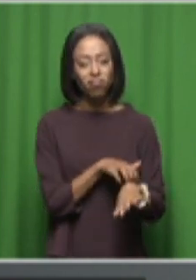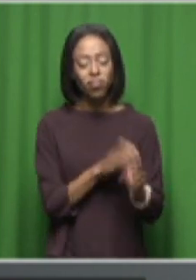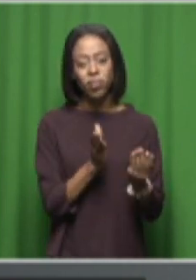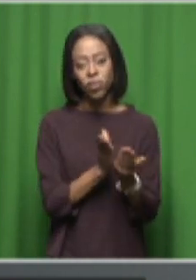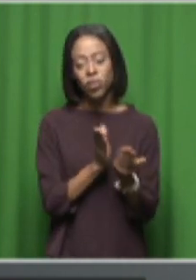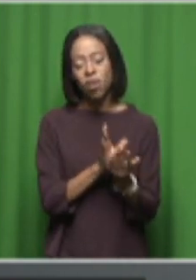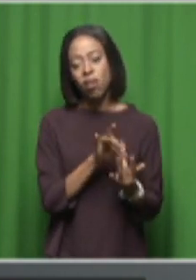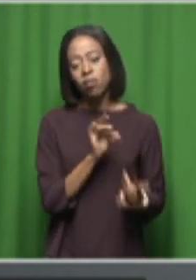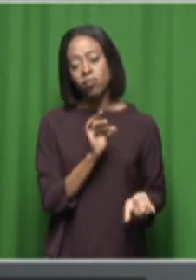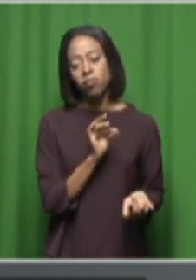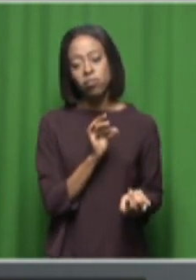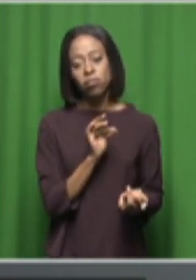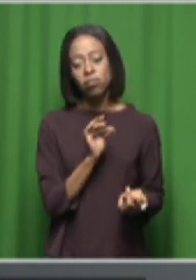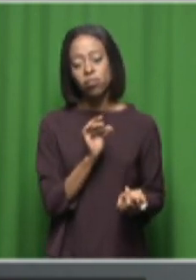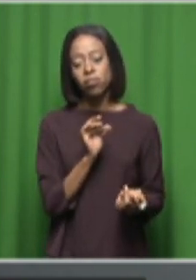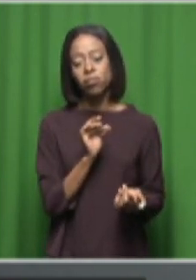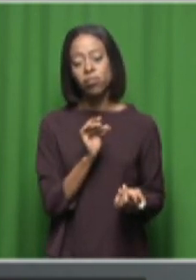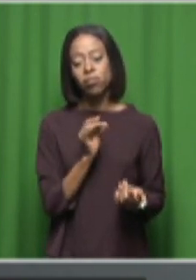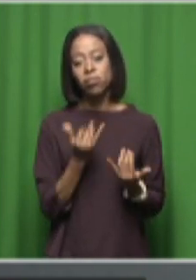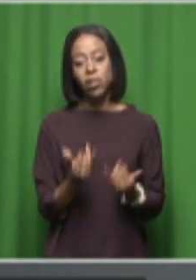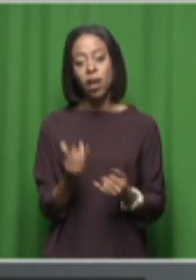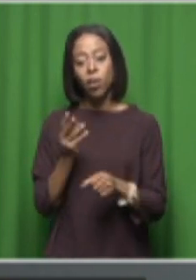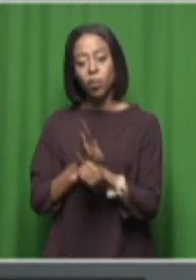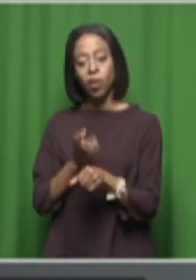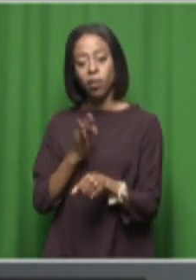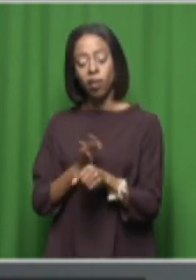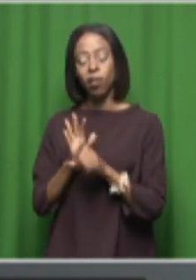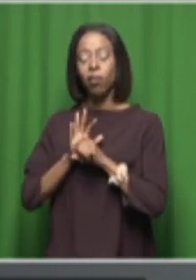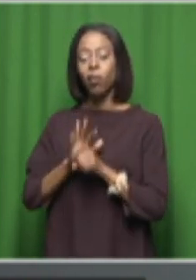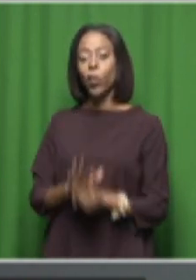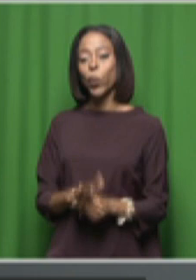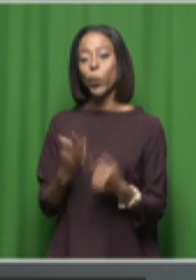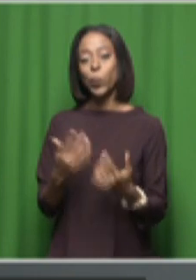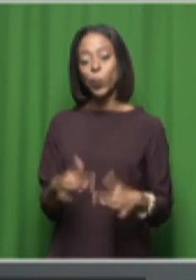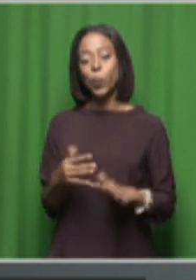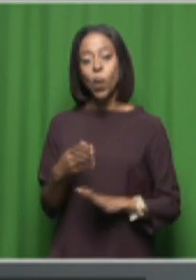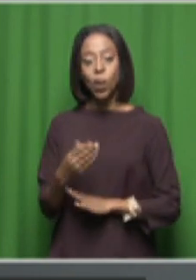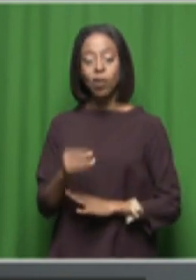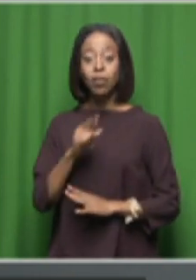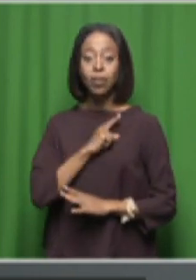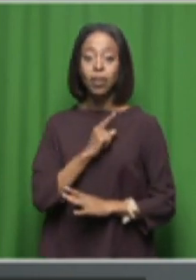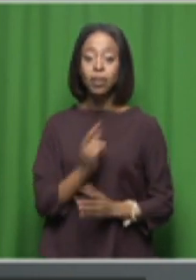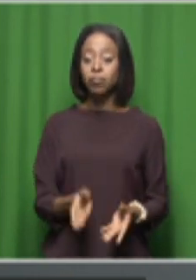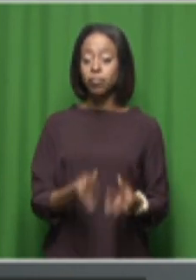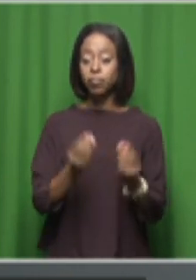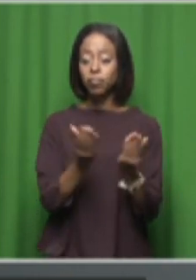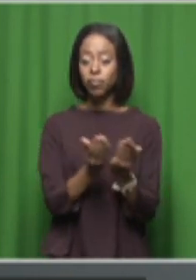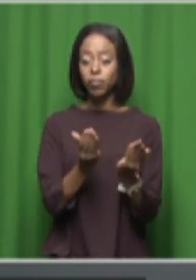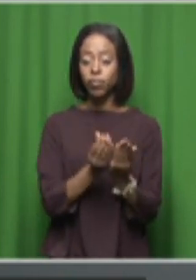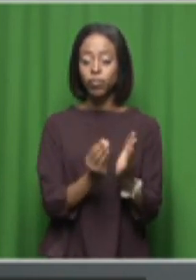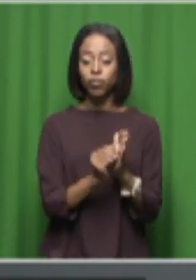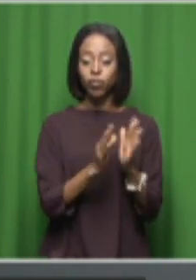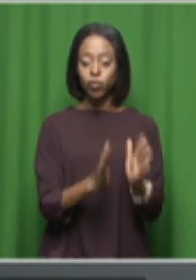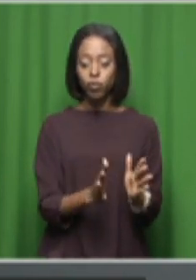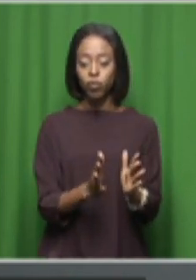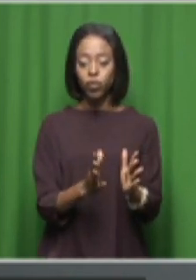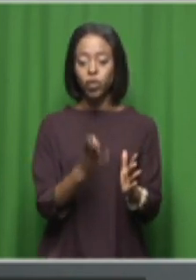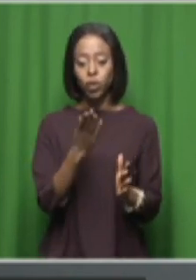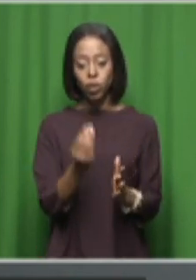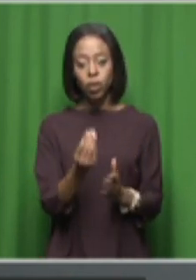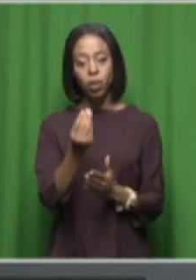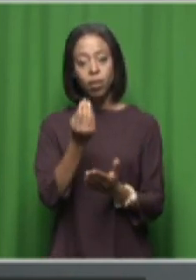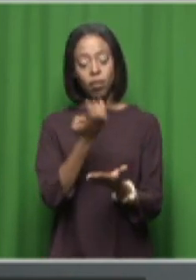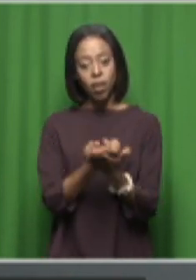option. So right now, parents are really pressured to have a school for their learners that can give them some form of